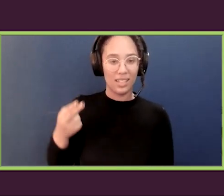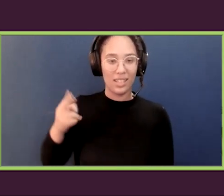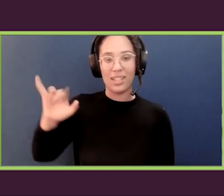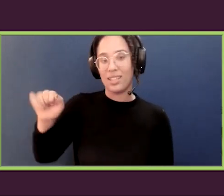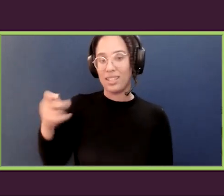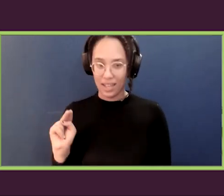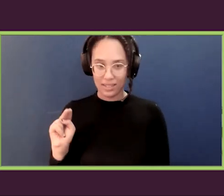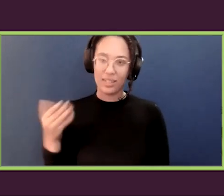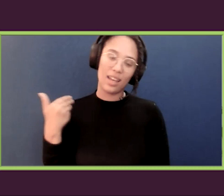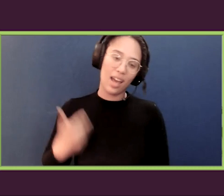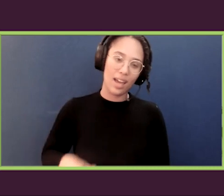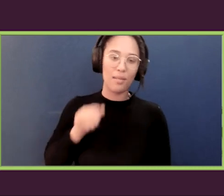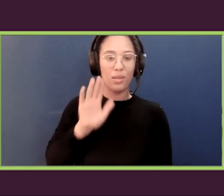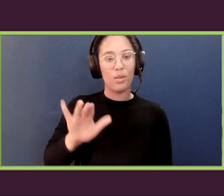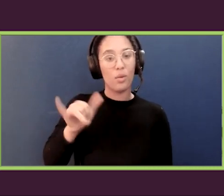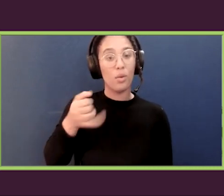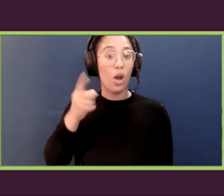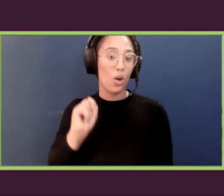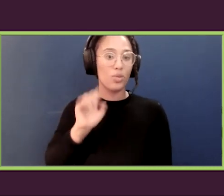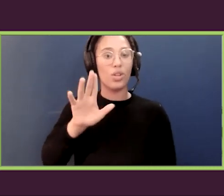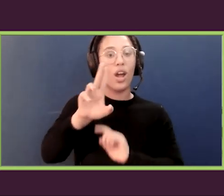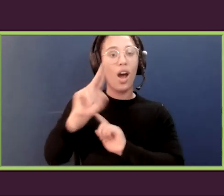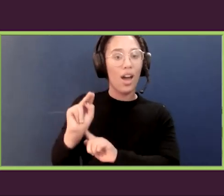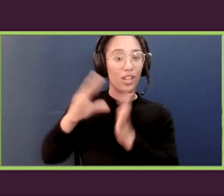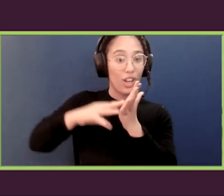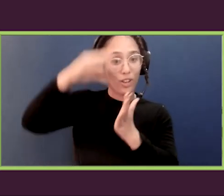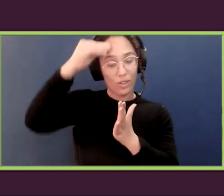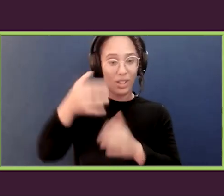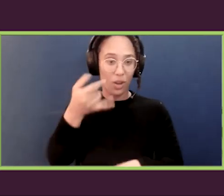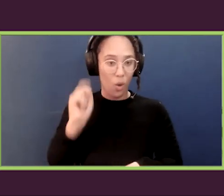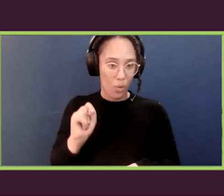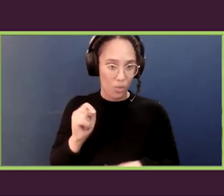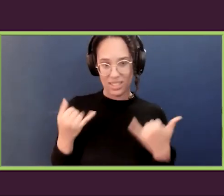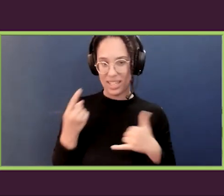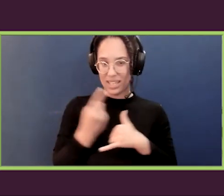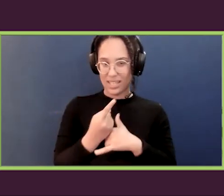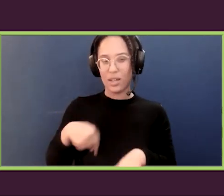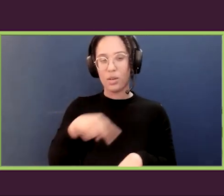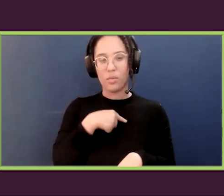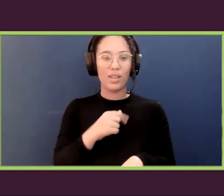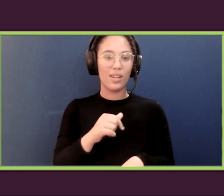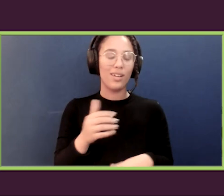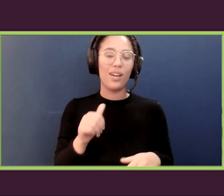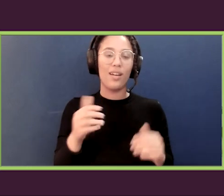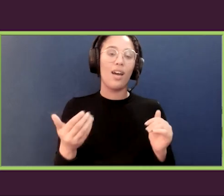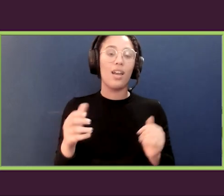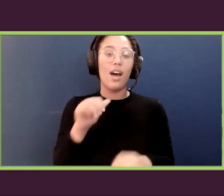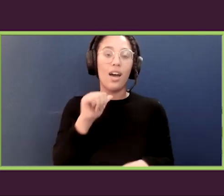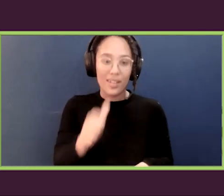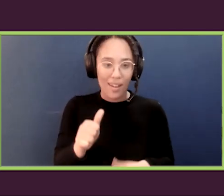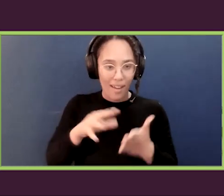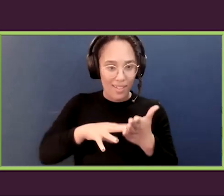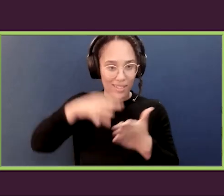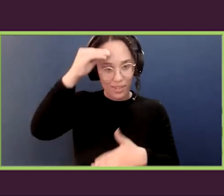unlearning business as usual, which is, I know exactly what we all need to talk about at the beginning of this year, as we're